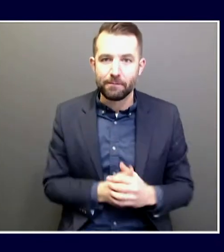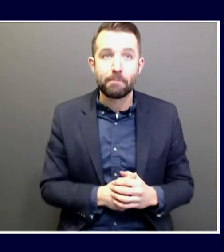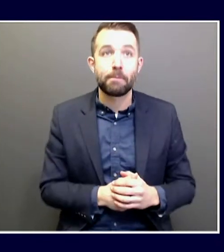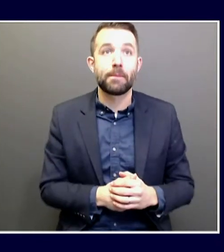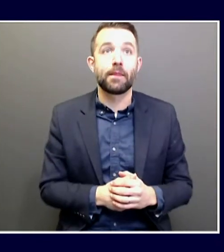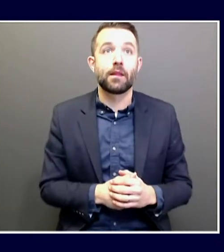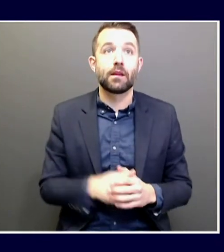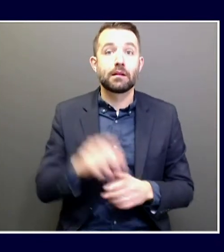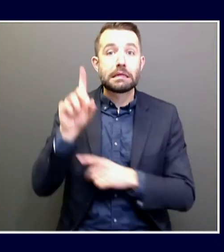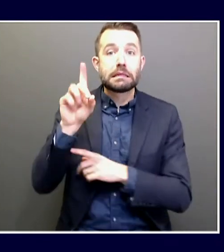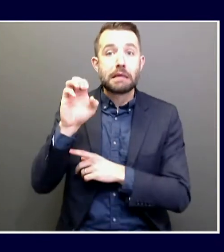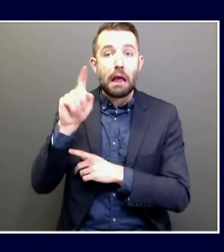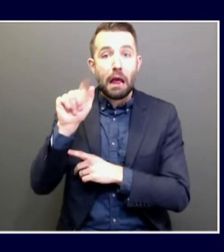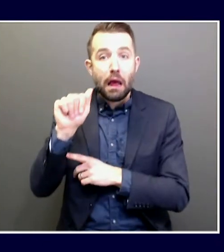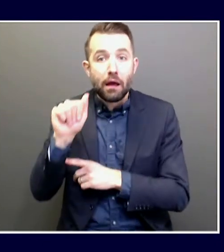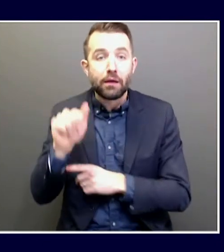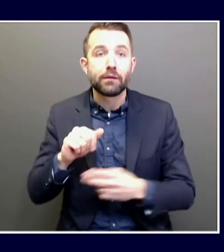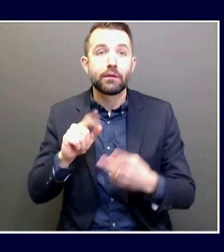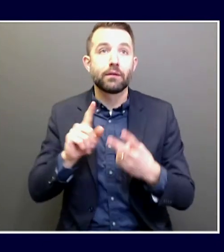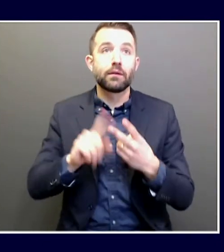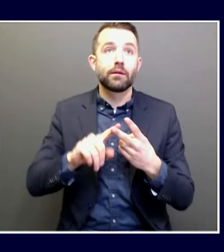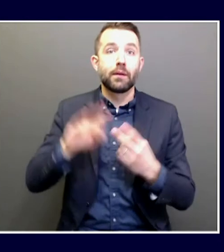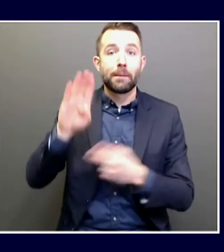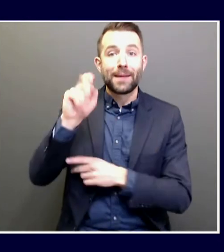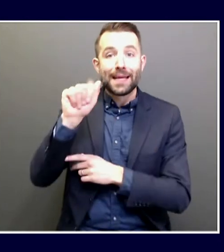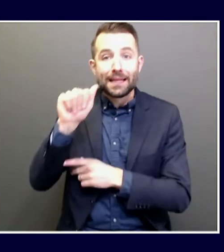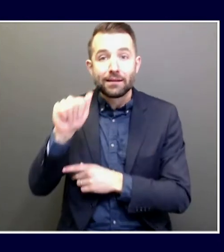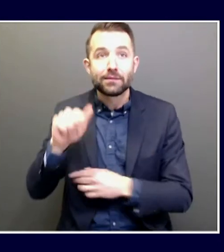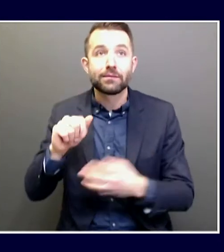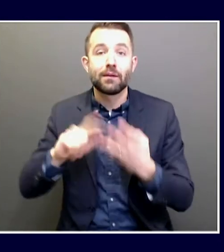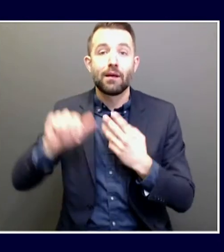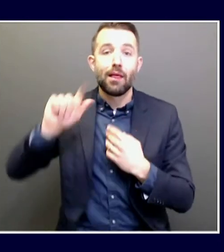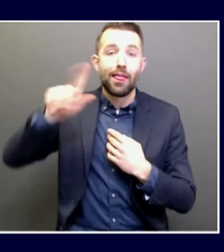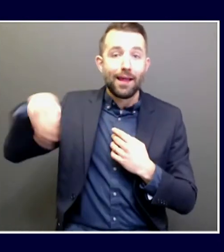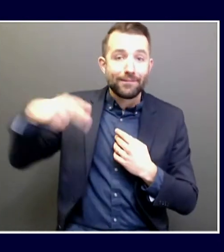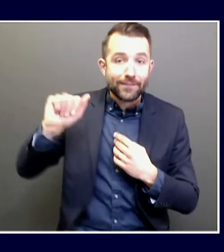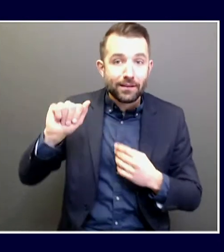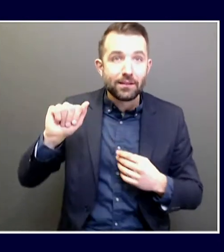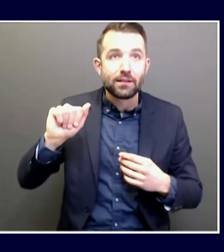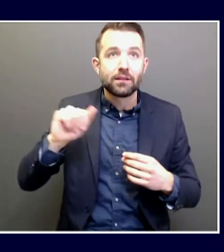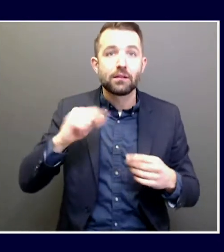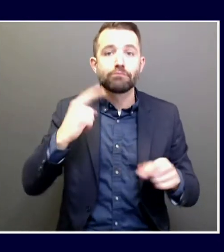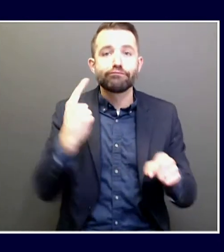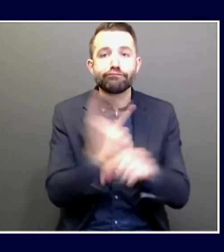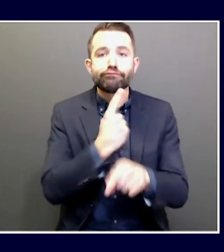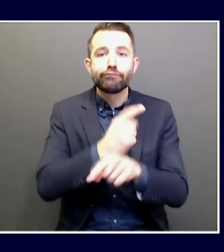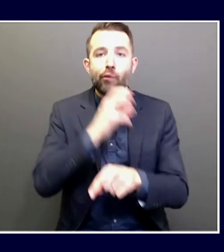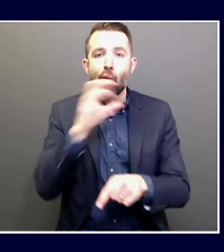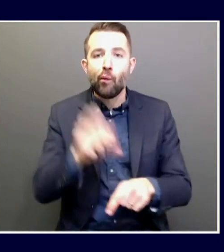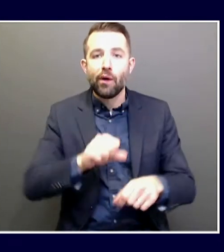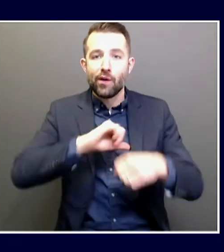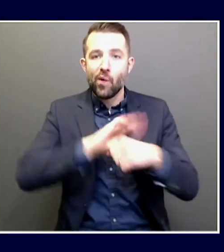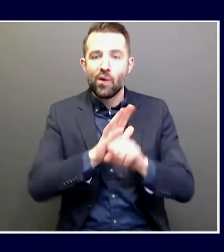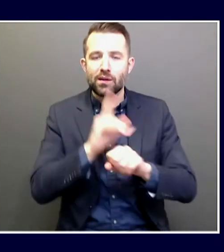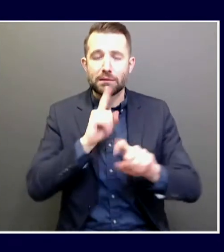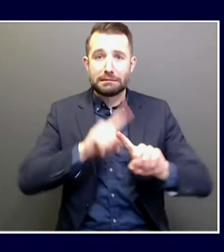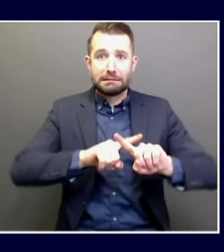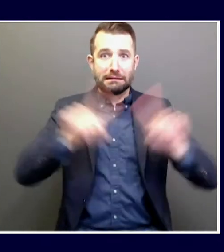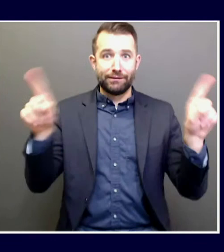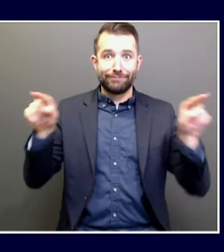important to discuss as it relates to contact tracing. The first is that it is much more